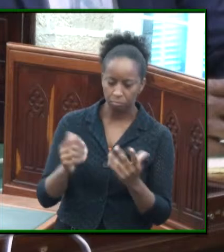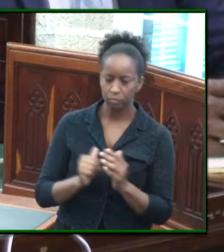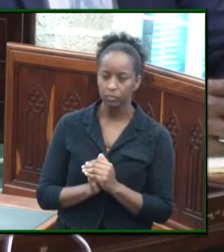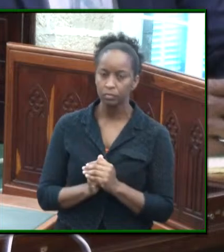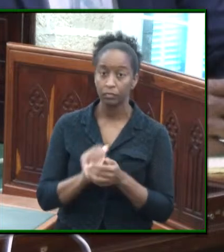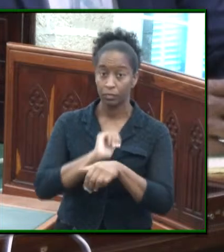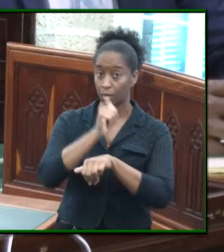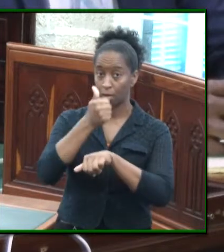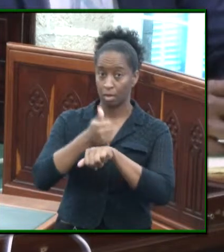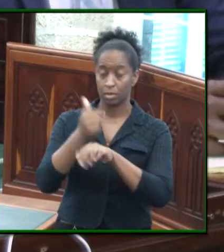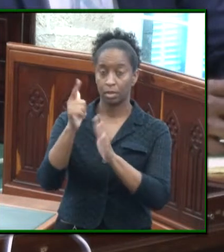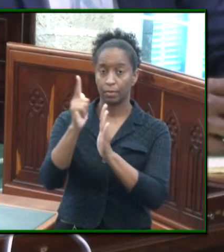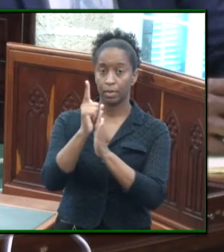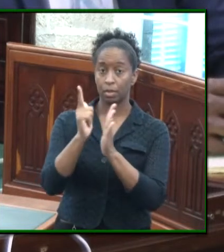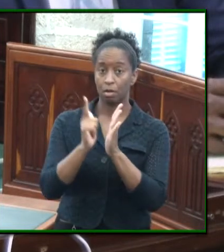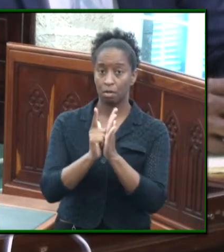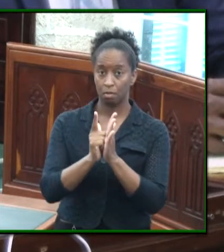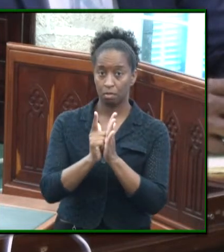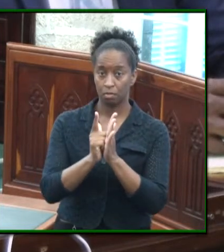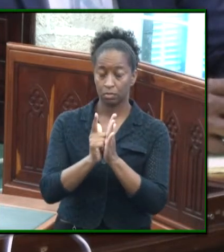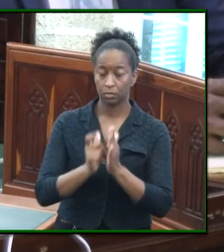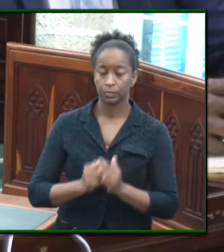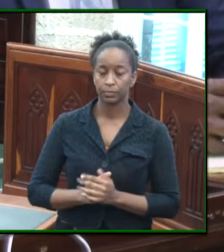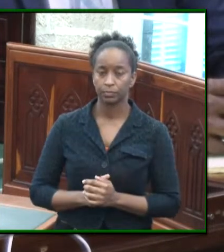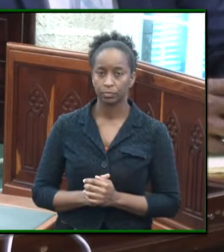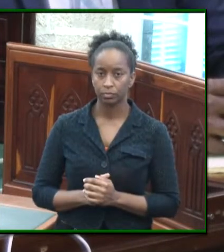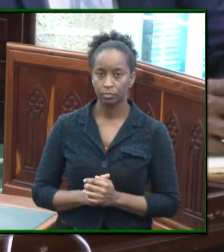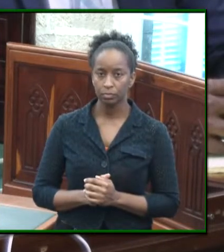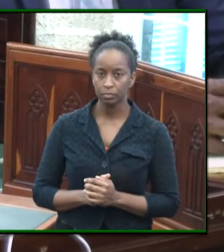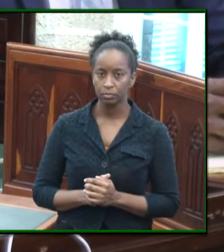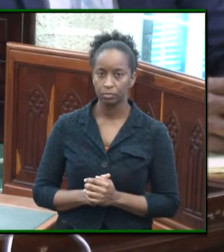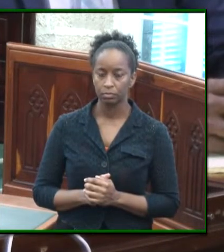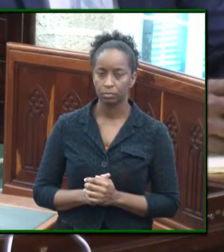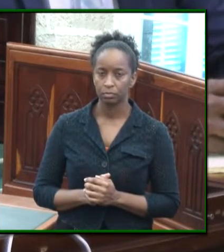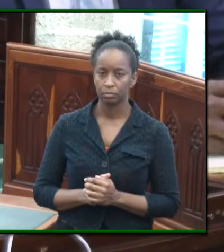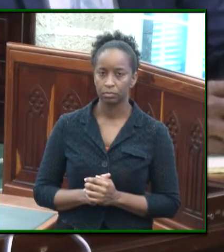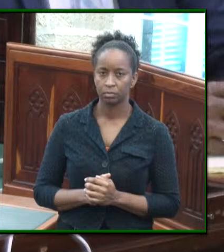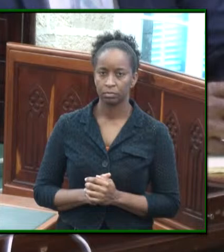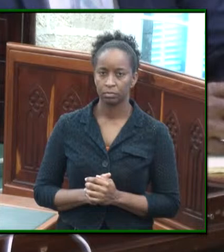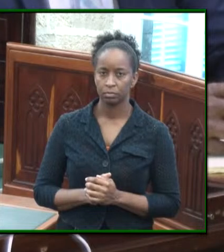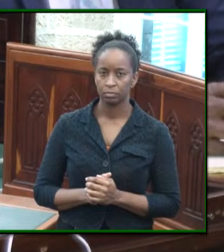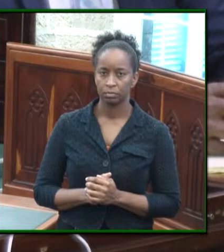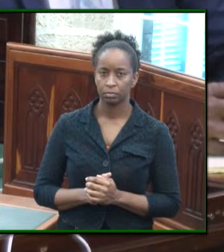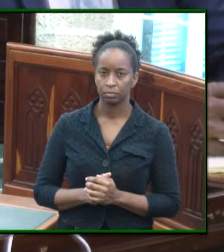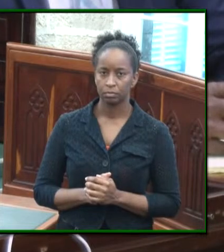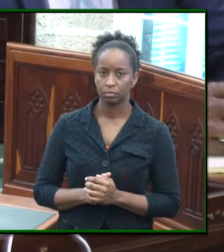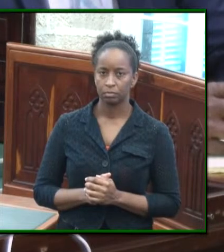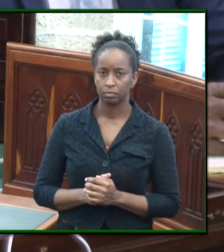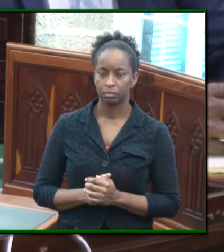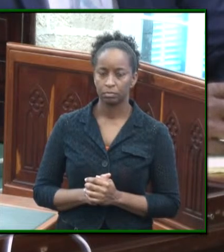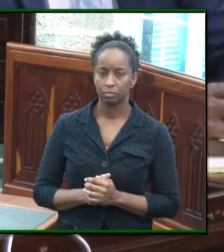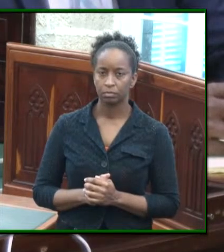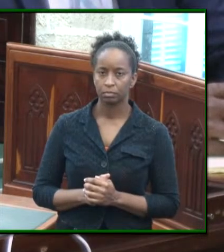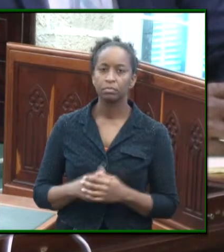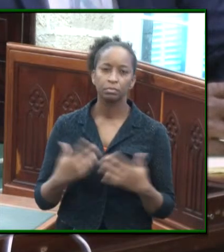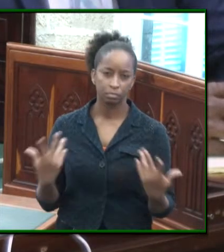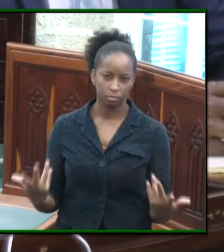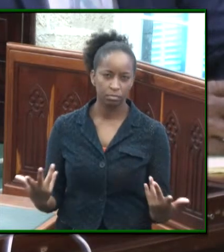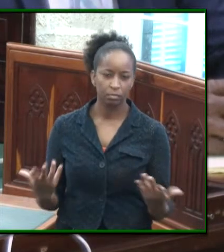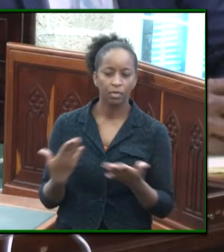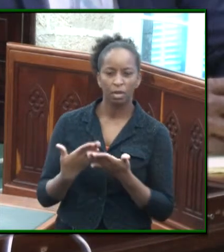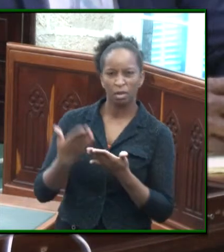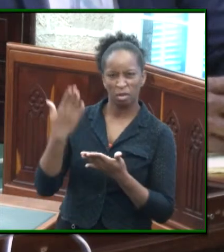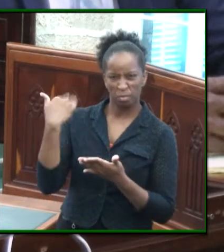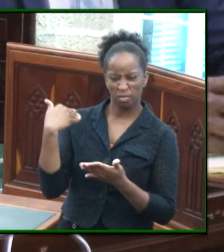which removed much of the criminality associated with the possession of small amounts of